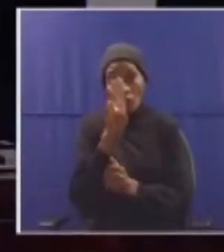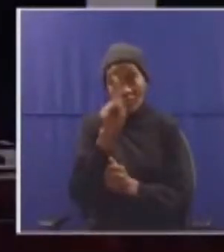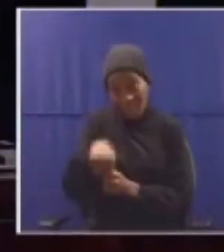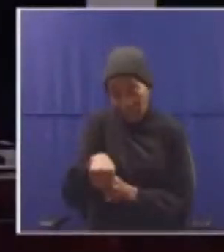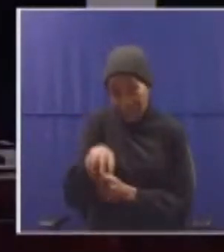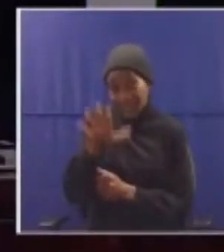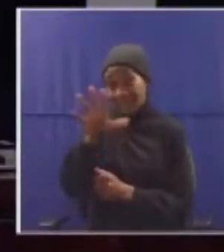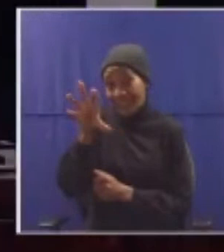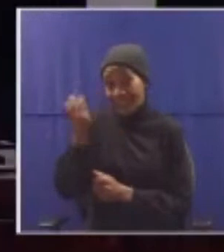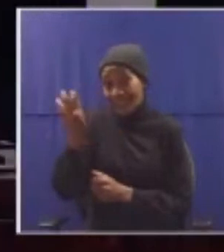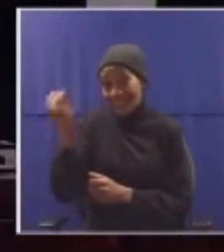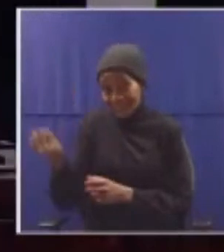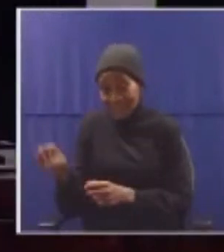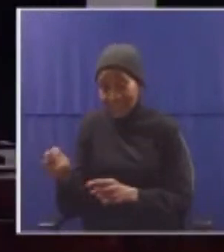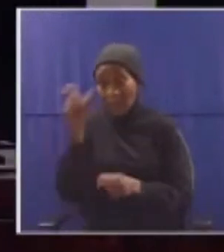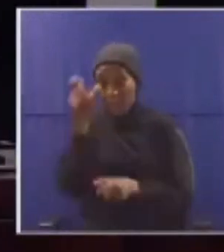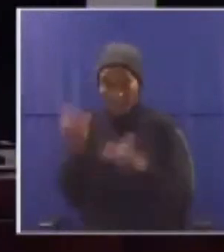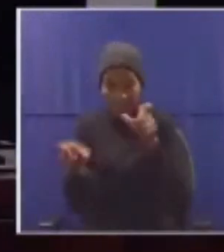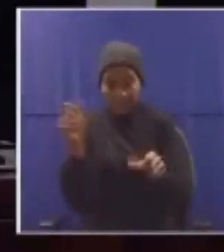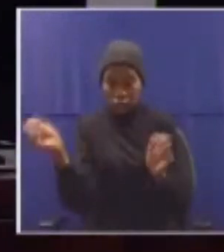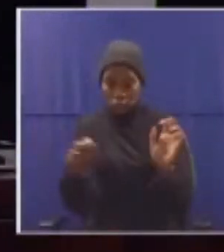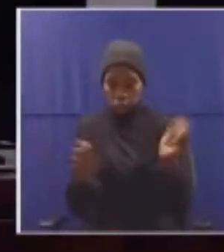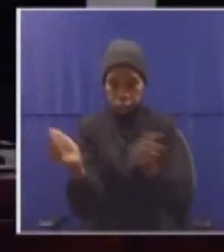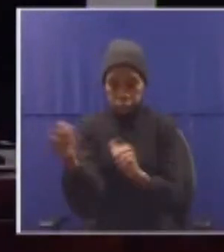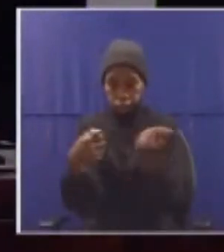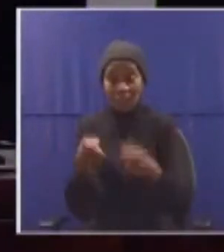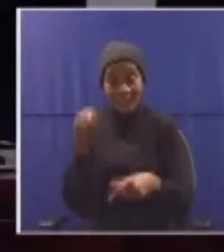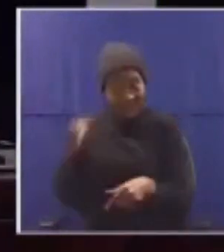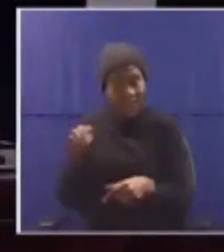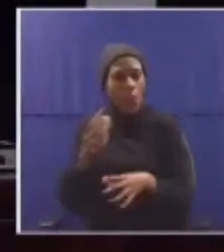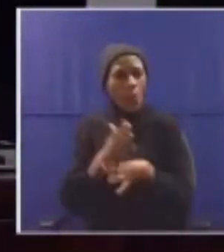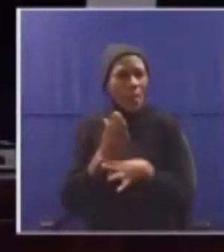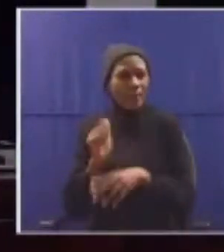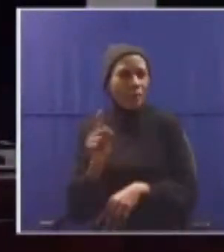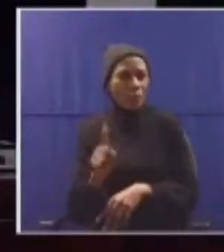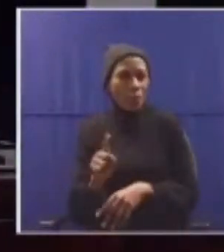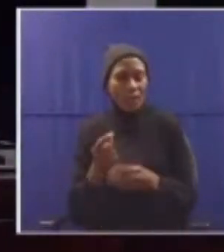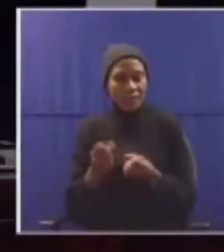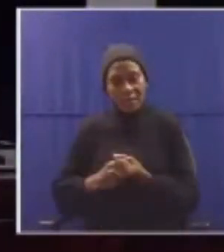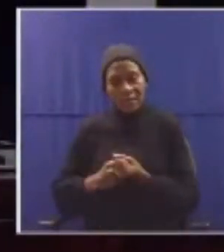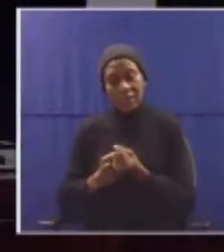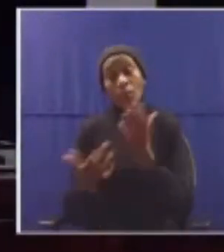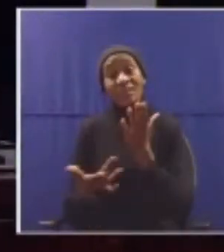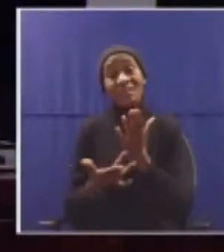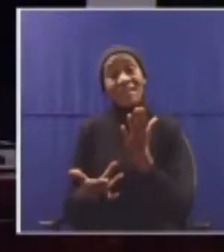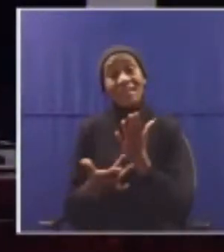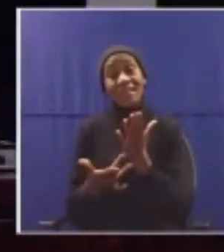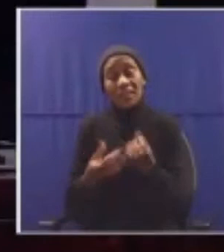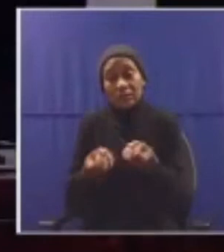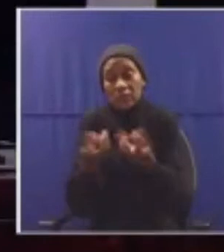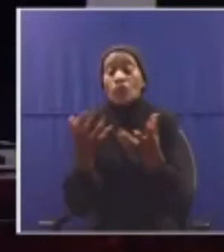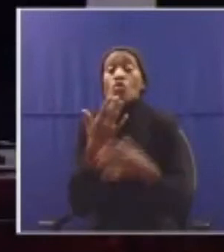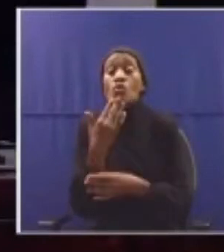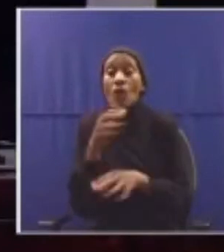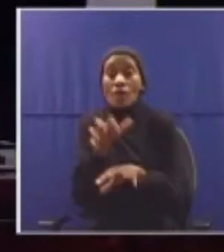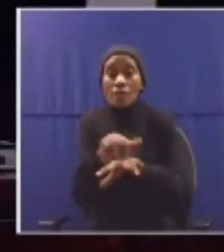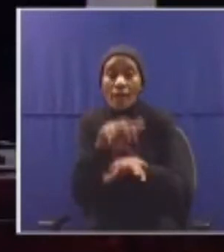assistant agricultural practitioners to provide technical support to farmers.